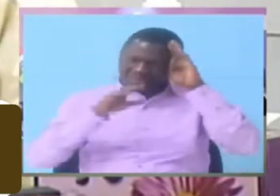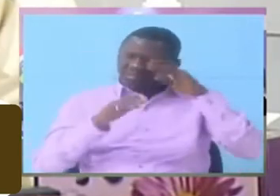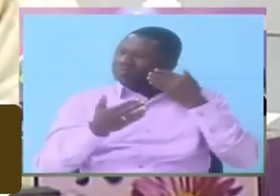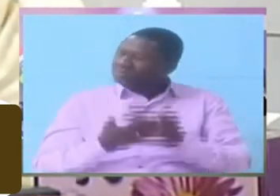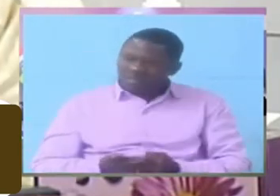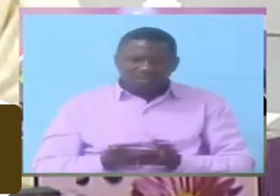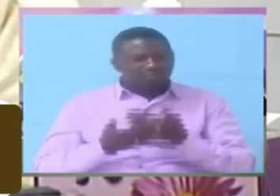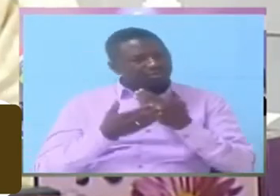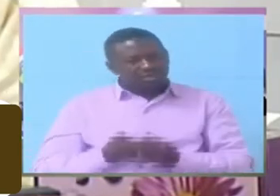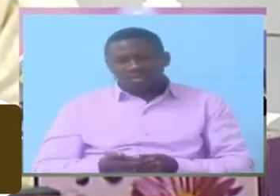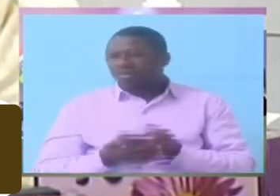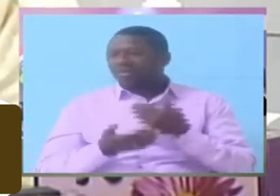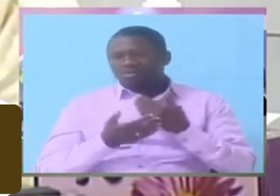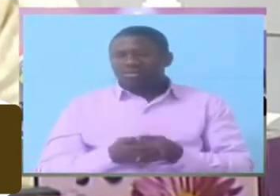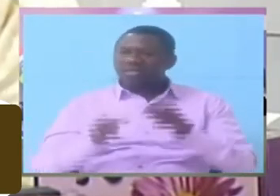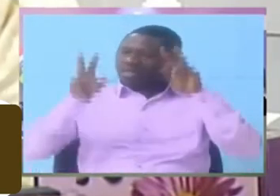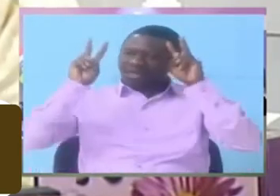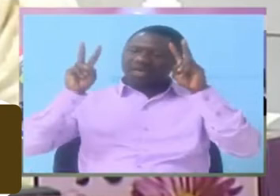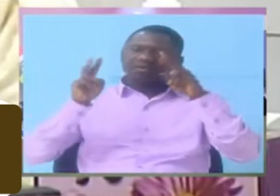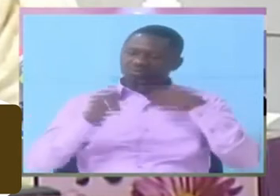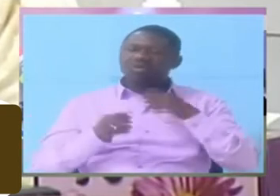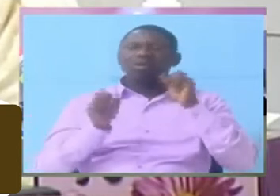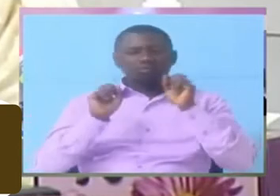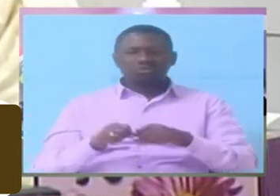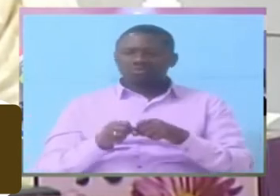reinstatement. And he accepted. And